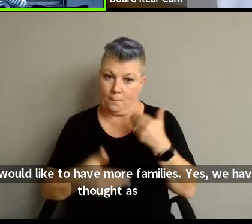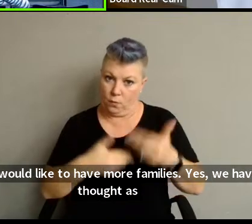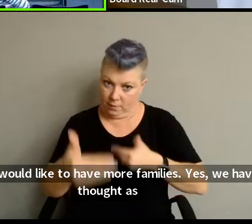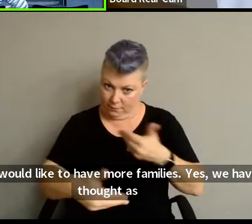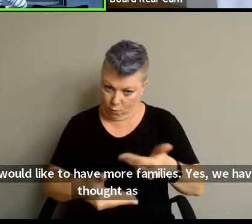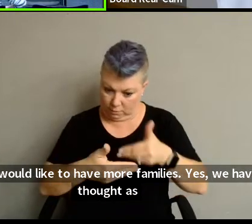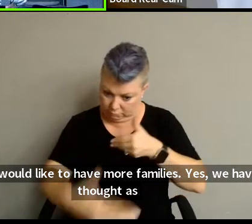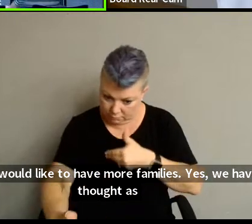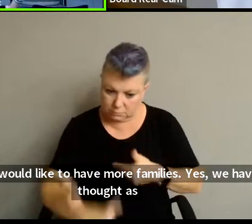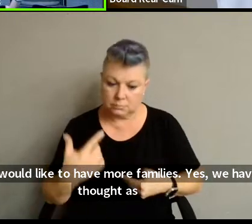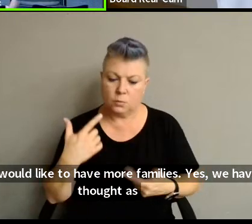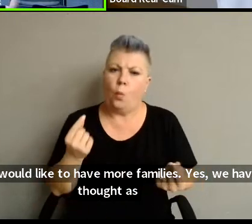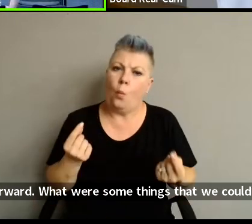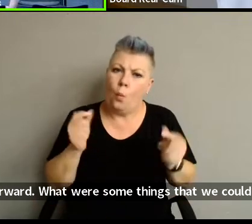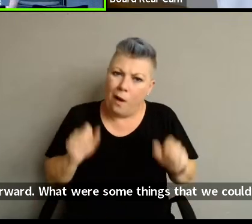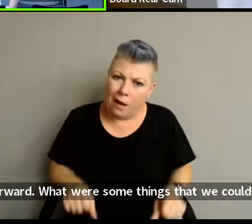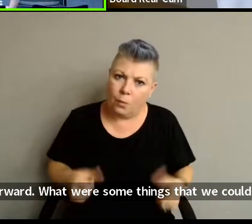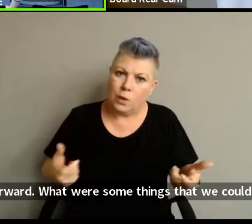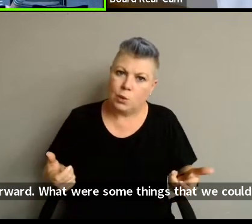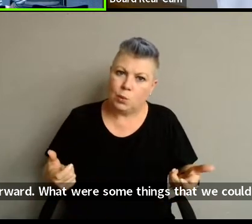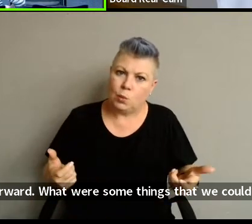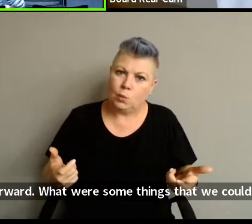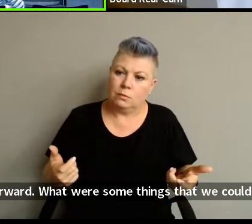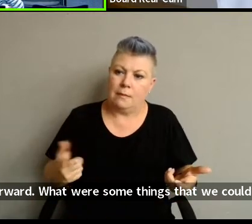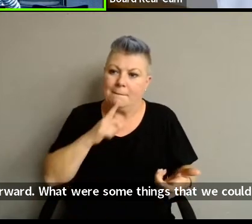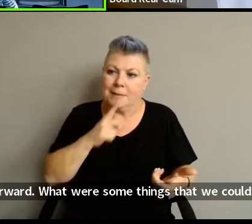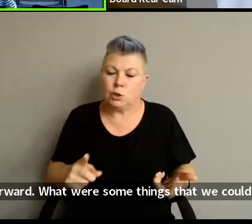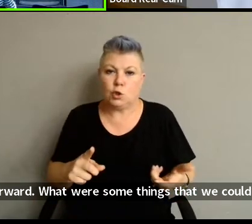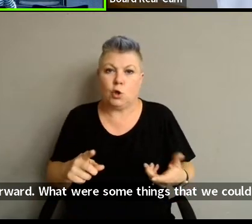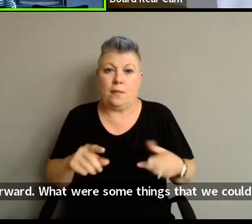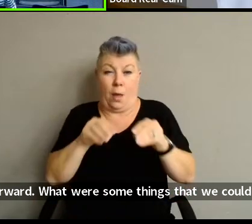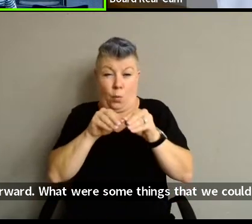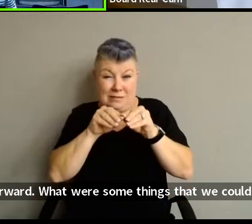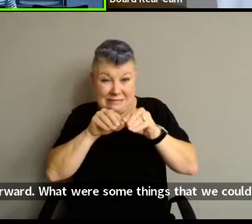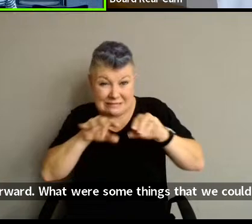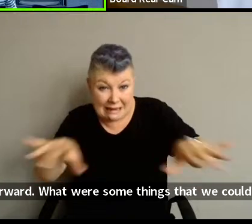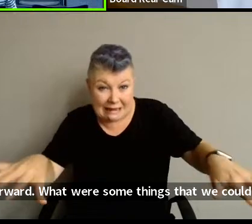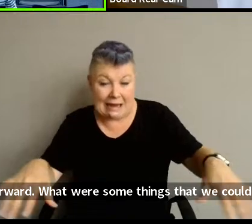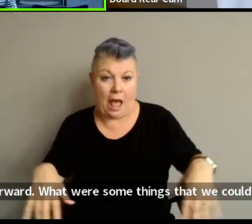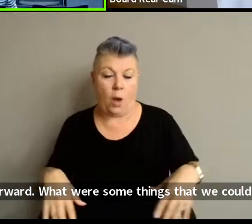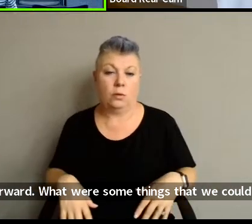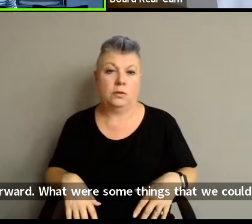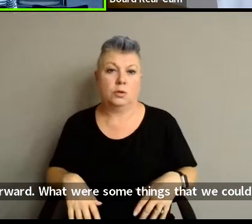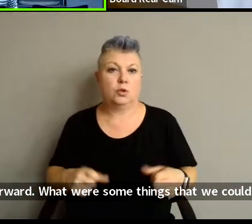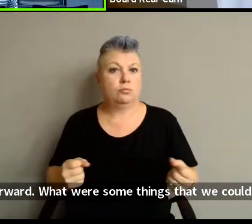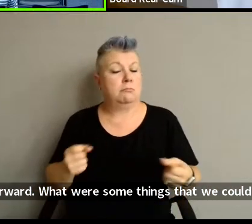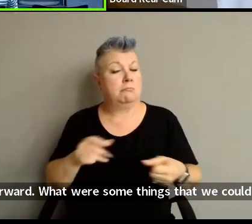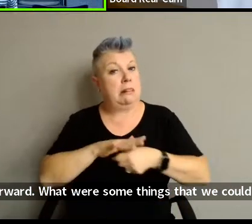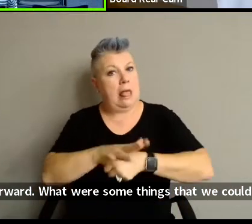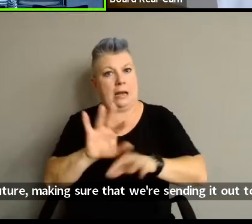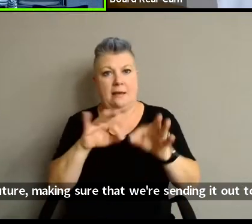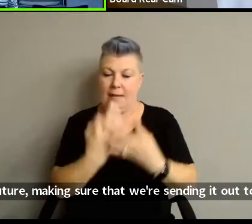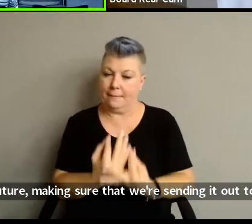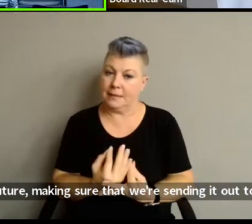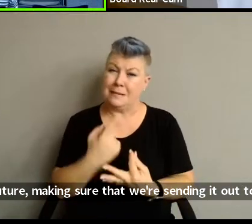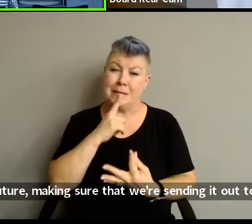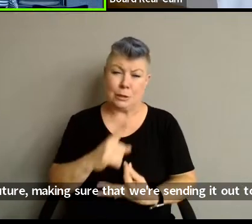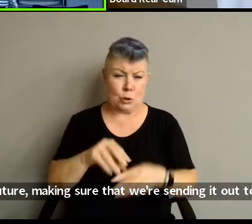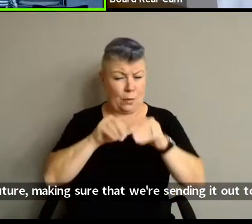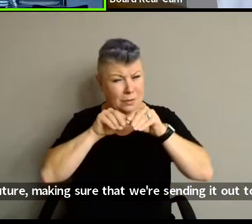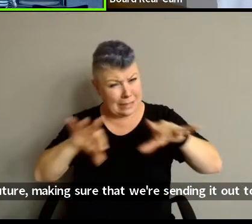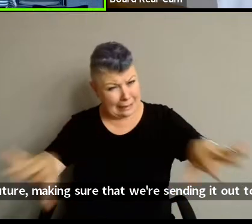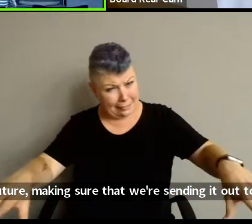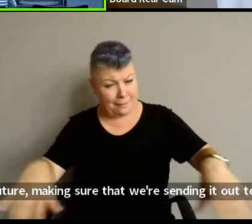could do in the future? Making sure that we're sending it out to poignant families, making sure we're getting the surveys out and have them answer